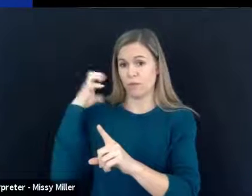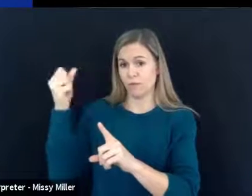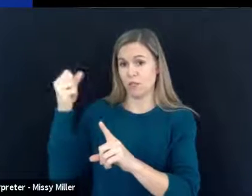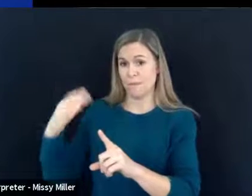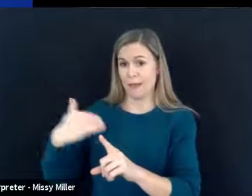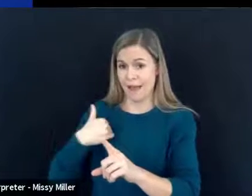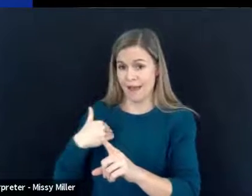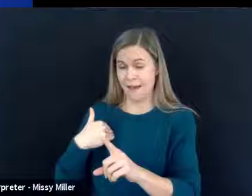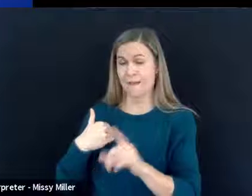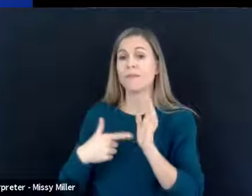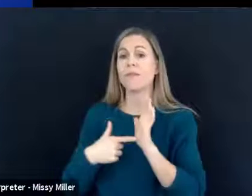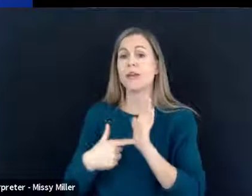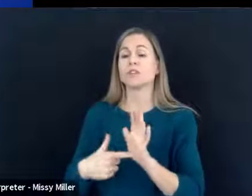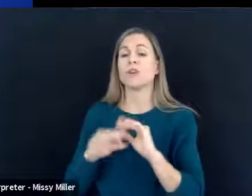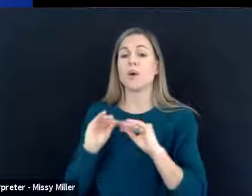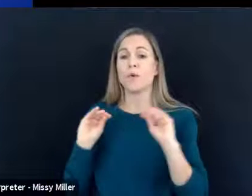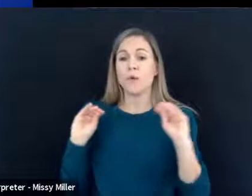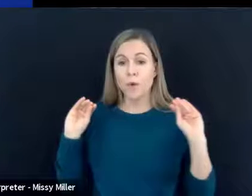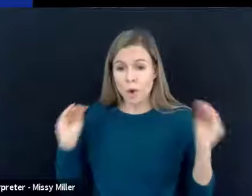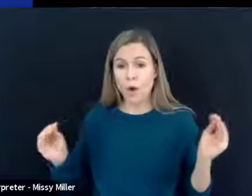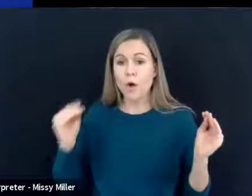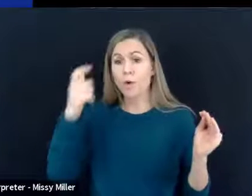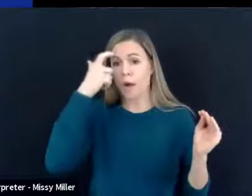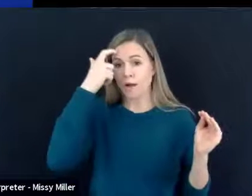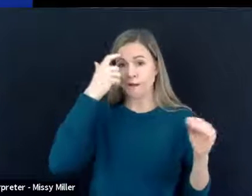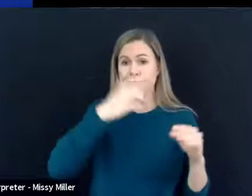no cognitive impairment.